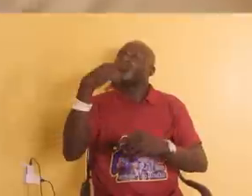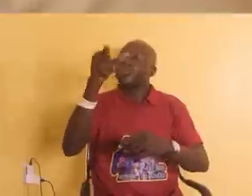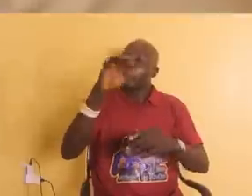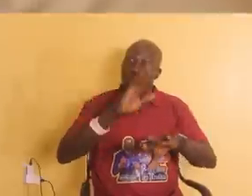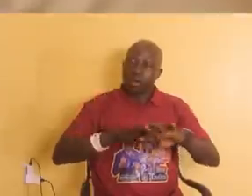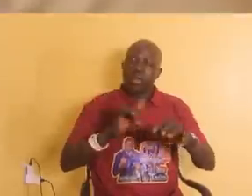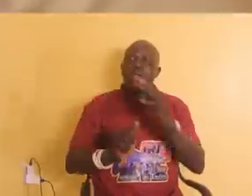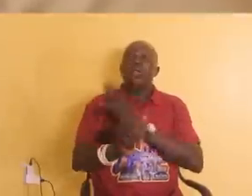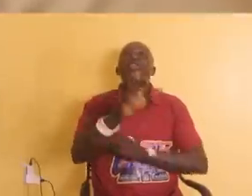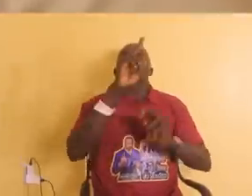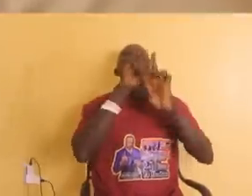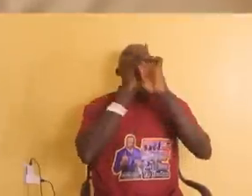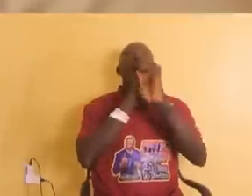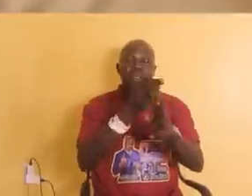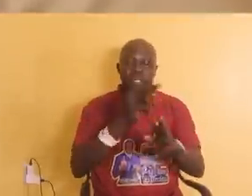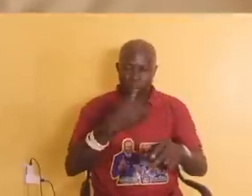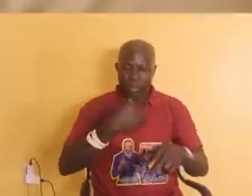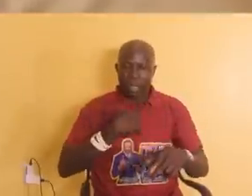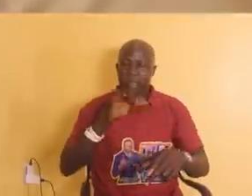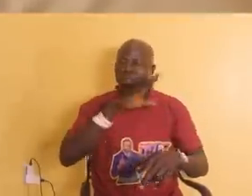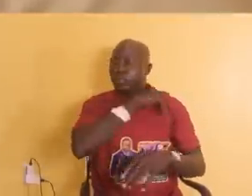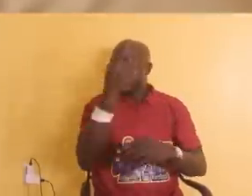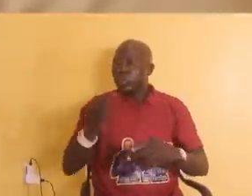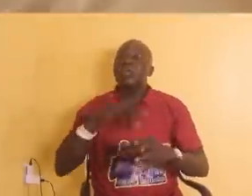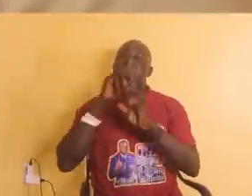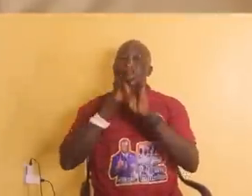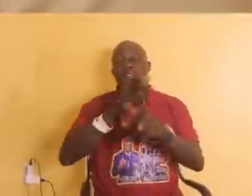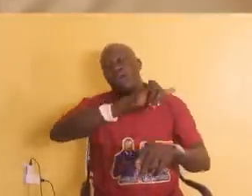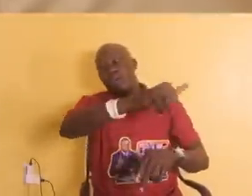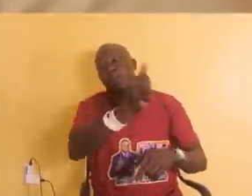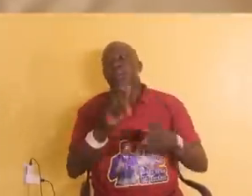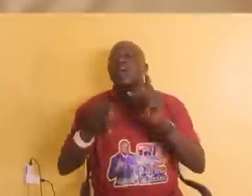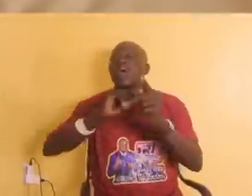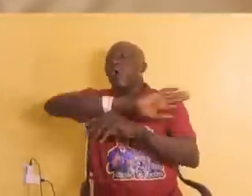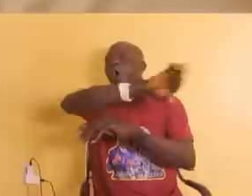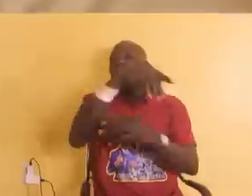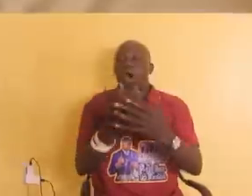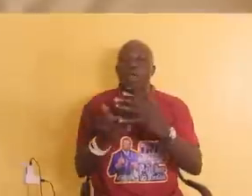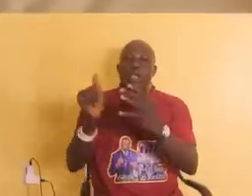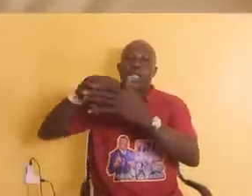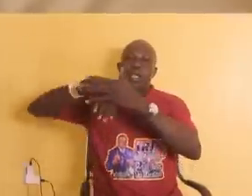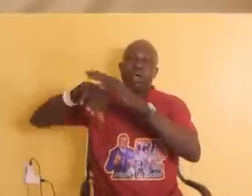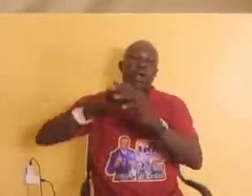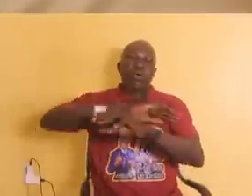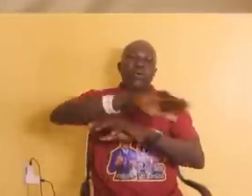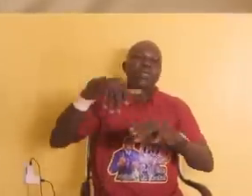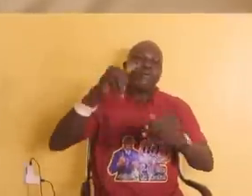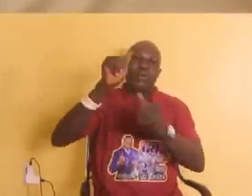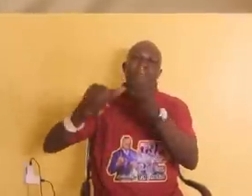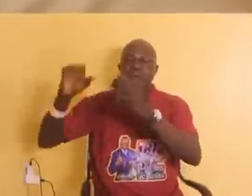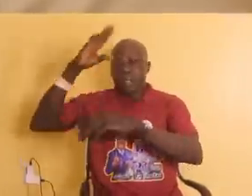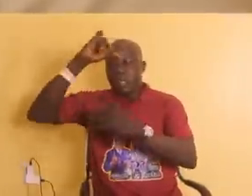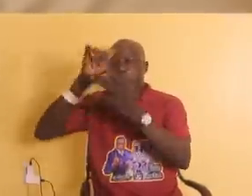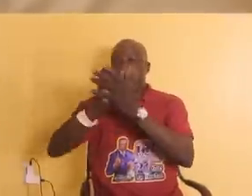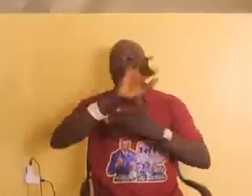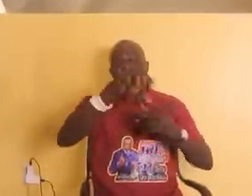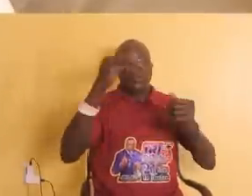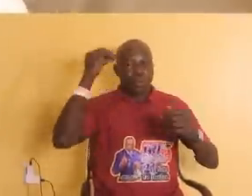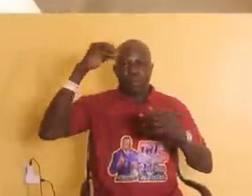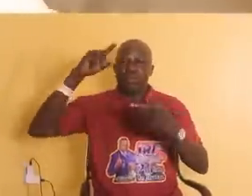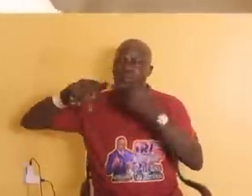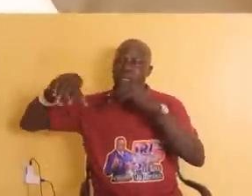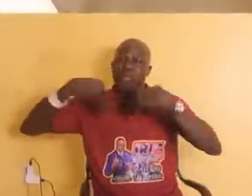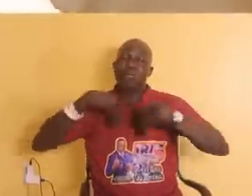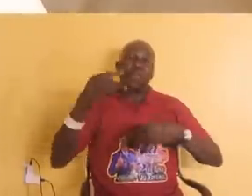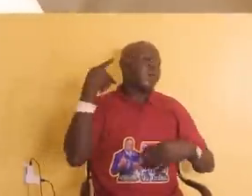call. Oluwa je mi bo se nje. God answer me the way you are not answering. Lori gbogbo Daniel tori o fa ti gbo ohun mi. Over every man can have privilege to hear my voice. Gbogbo